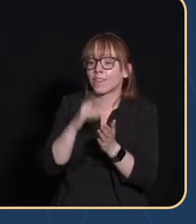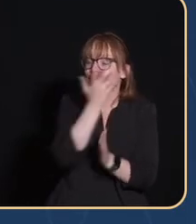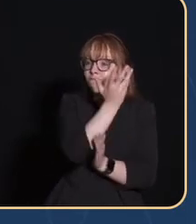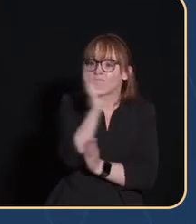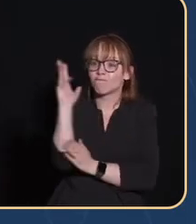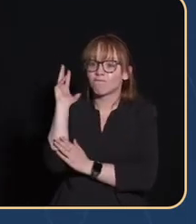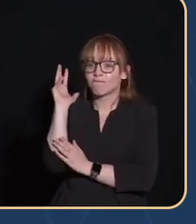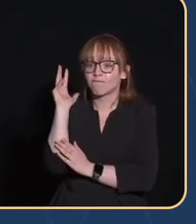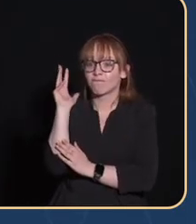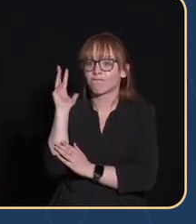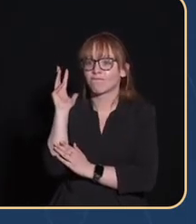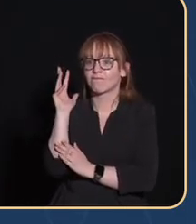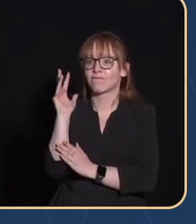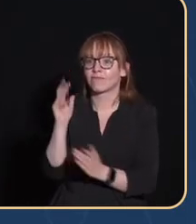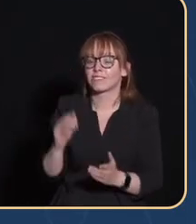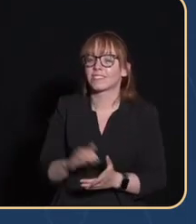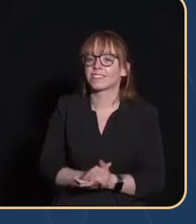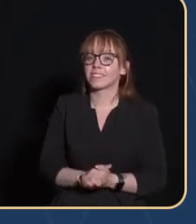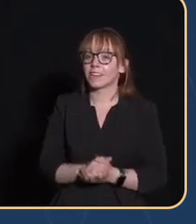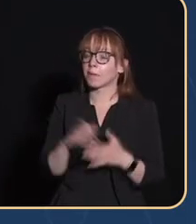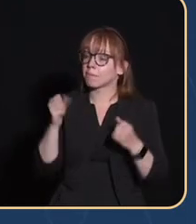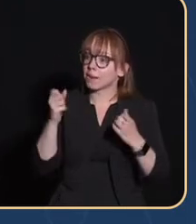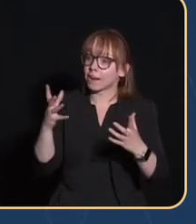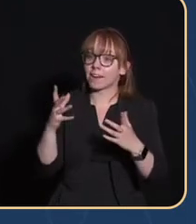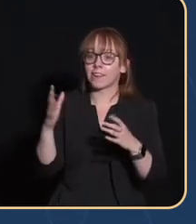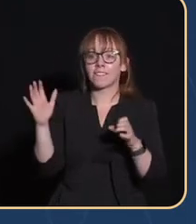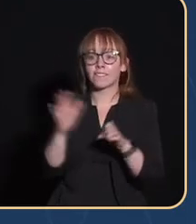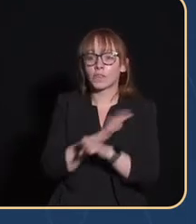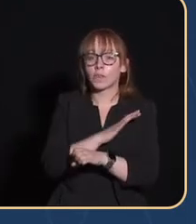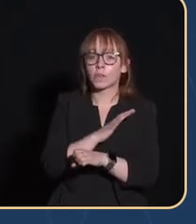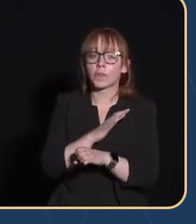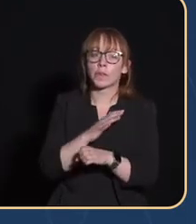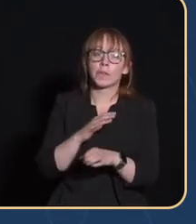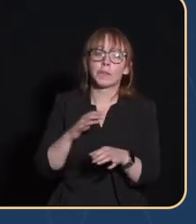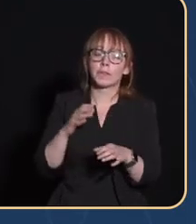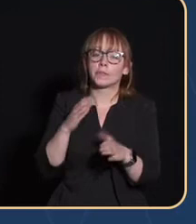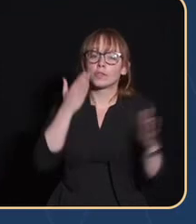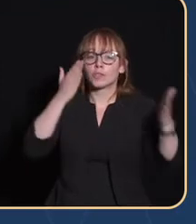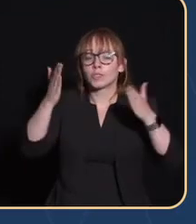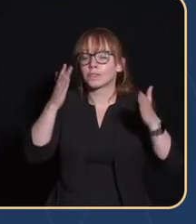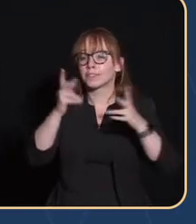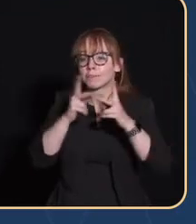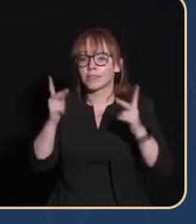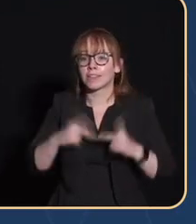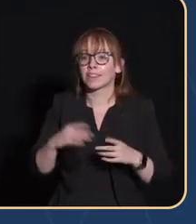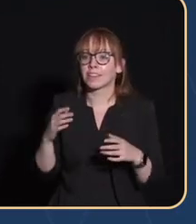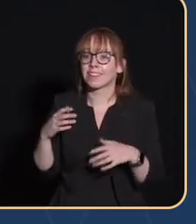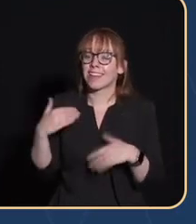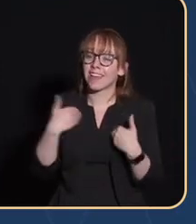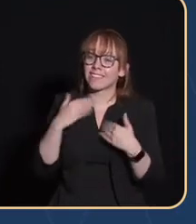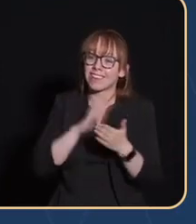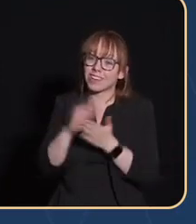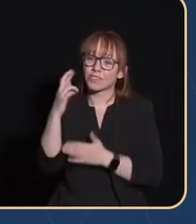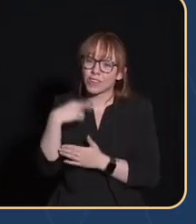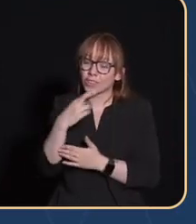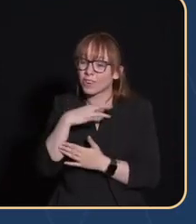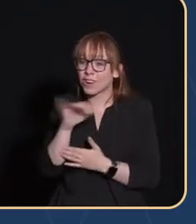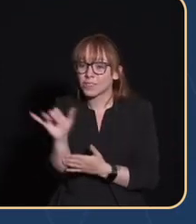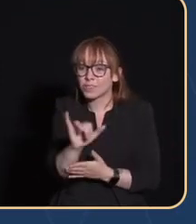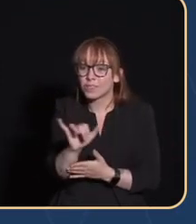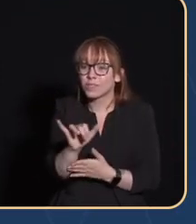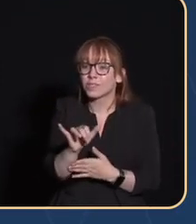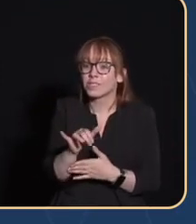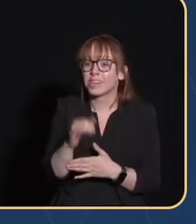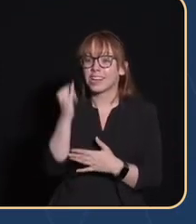There are multiple facilities there, full-service restaurant. The winner of this package will be able to